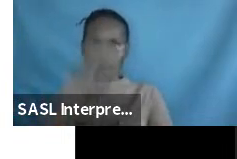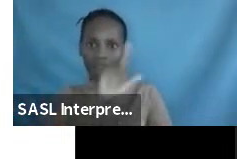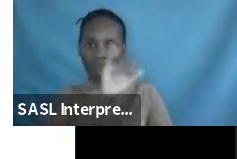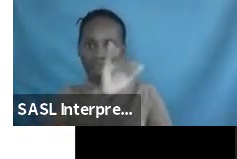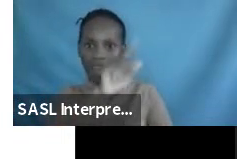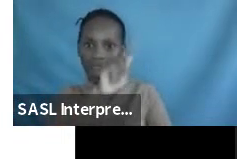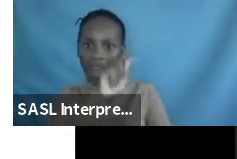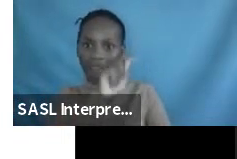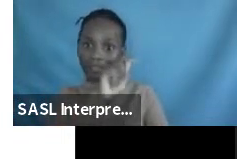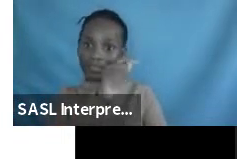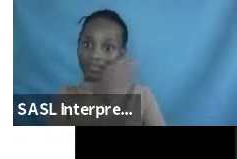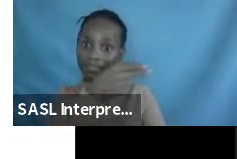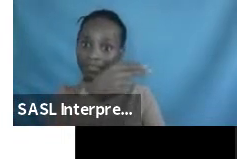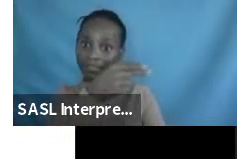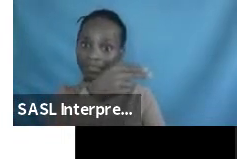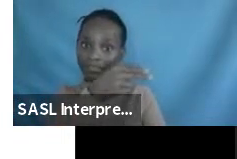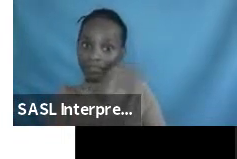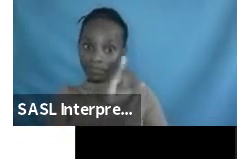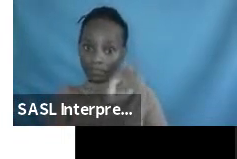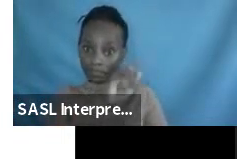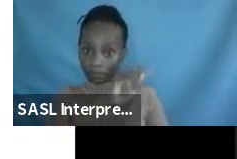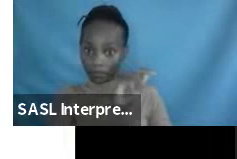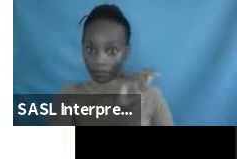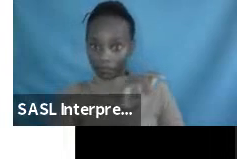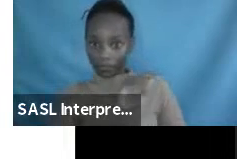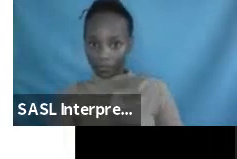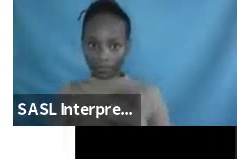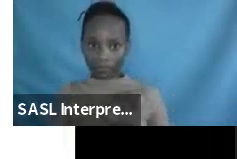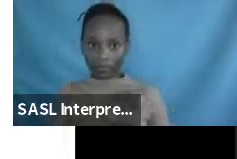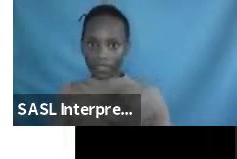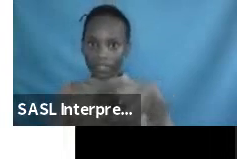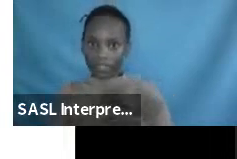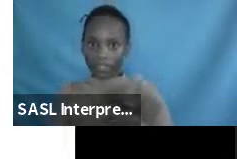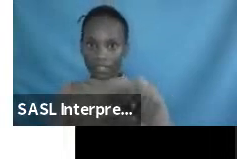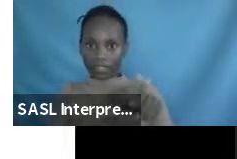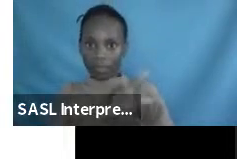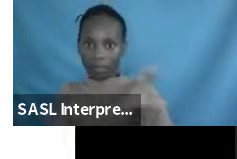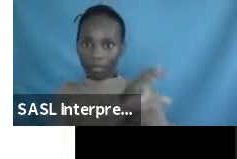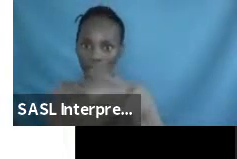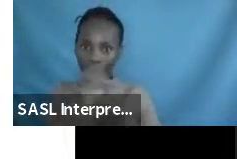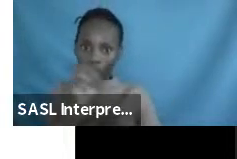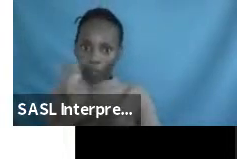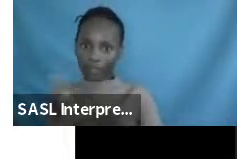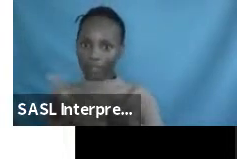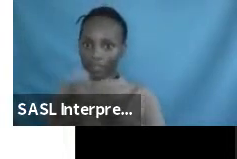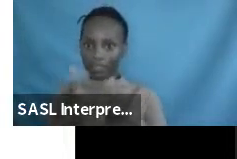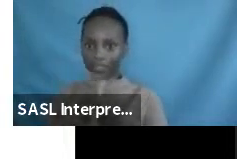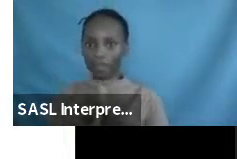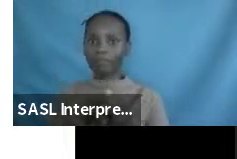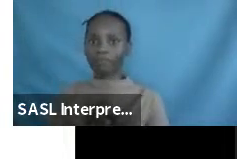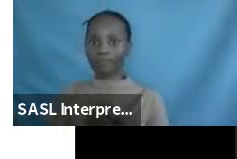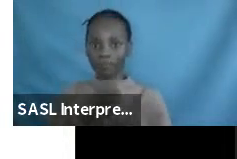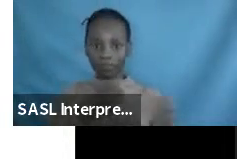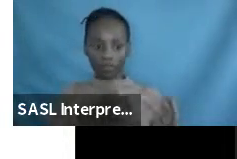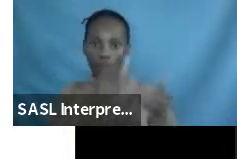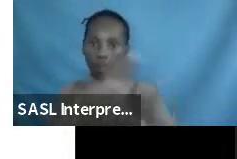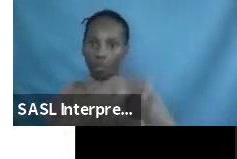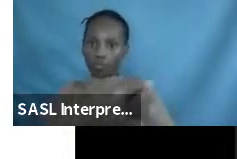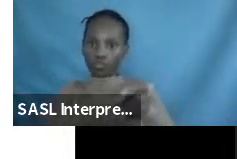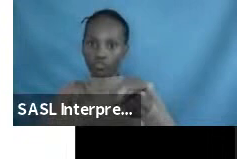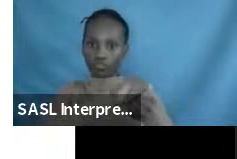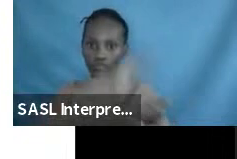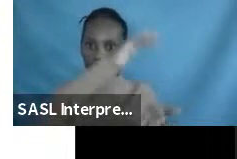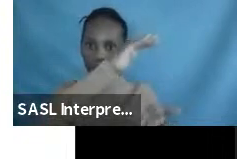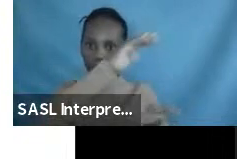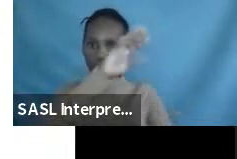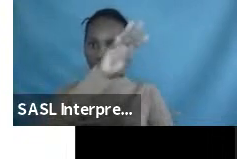Omo, you find that the example there is actually a spelling error